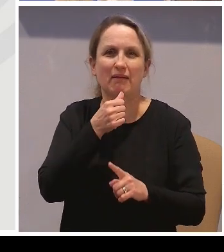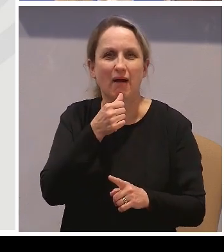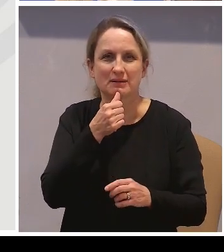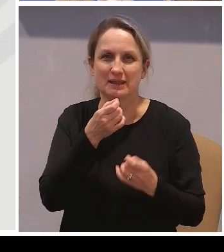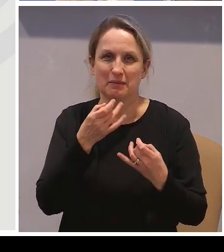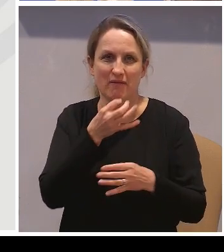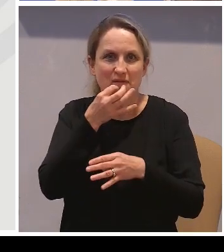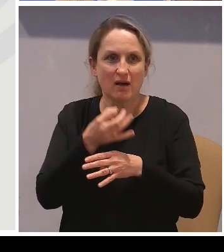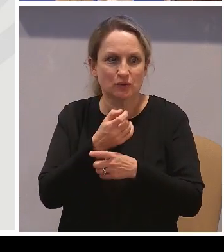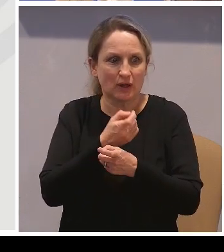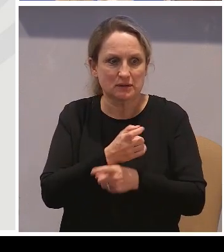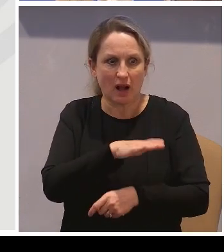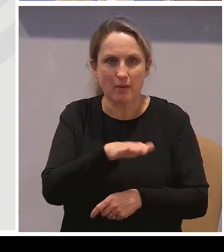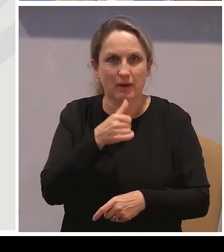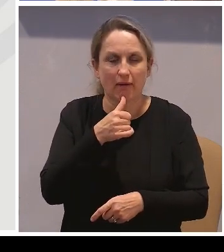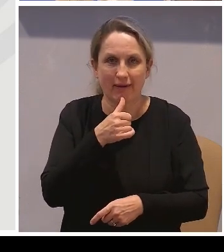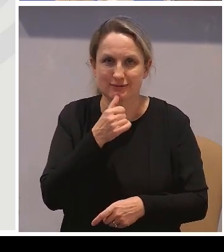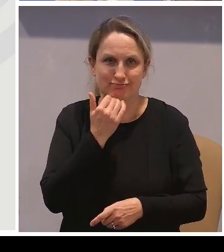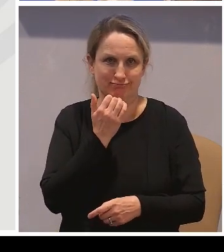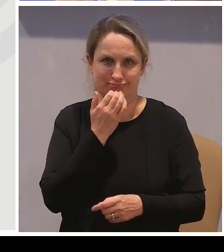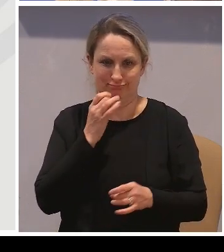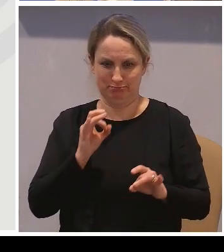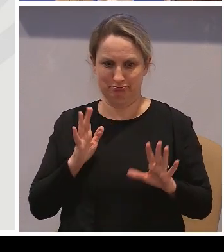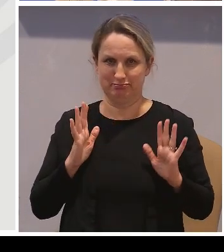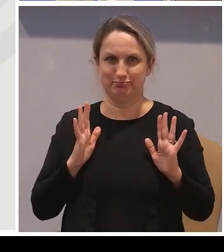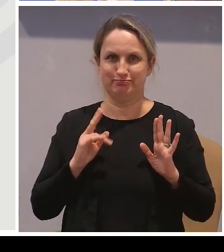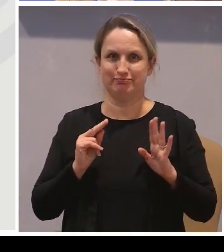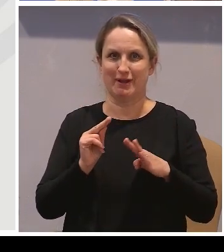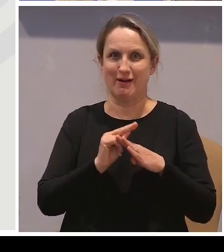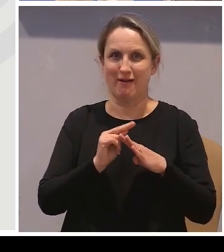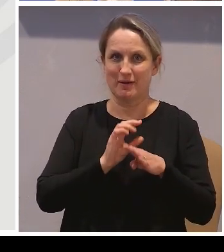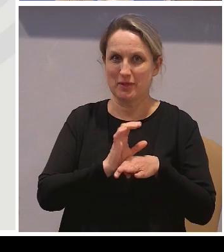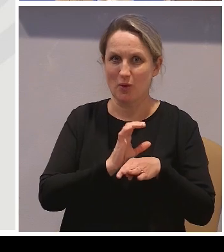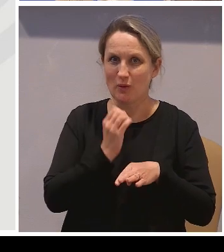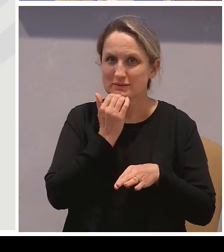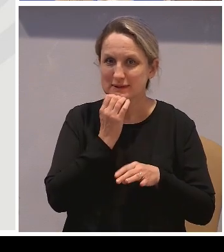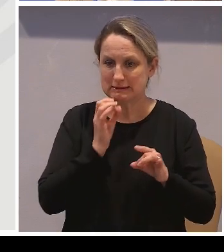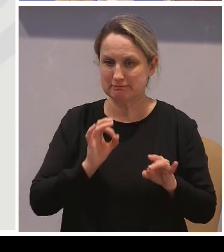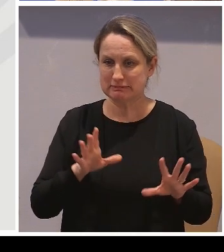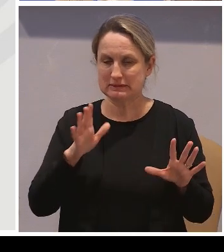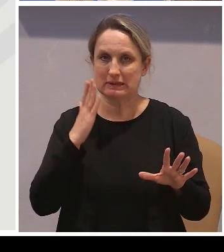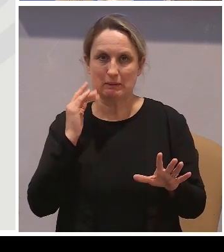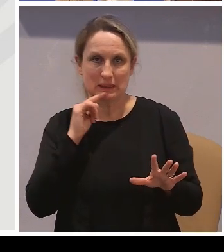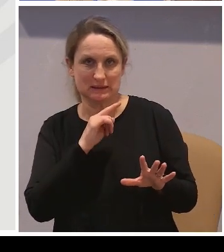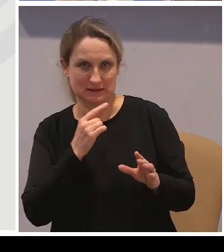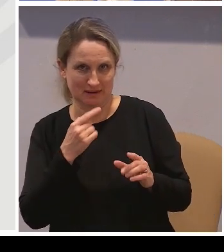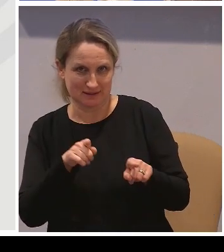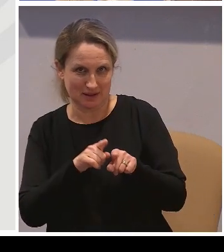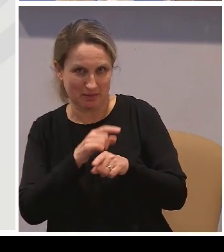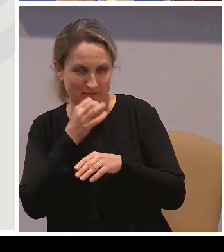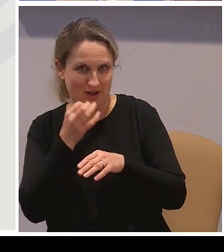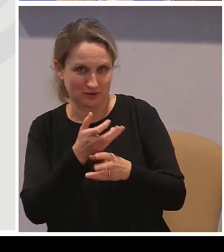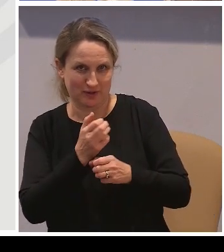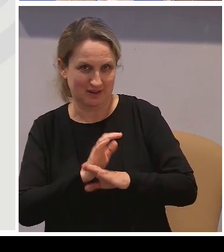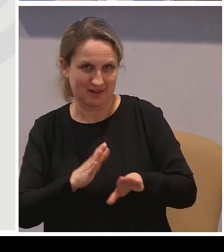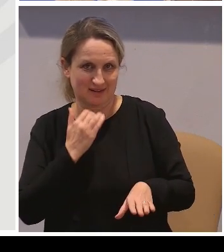seda vastutust ja riski ükski ravimtootja ei taha võtta ja ma arvan, vanemad No pharmaceutical company wants to assume the kaks slaidi, millest